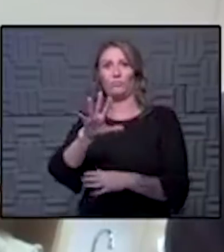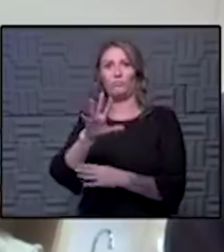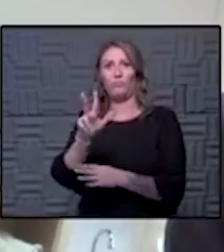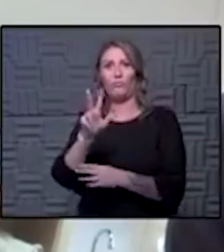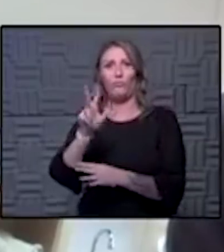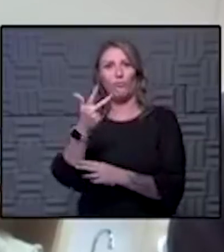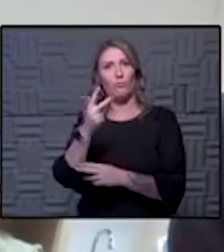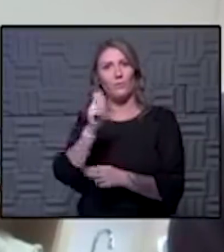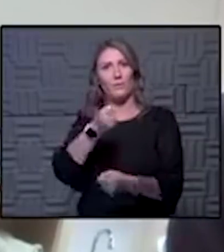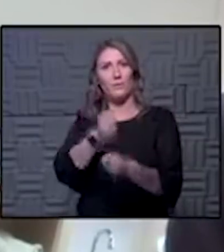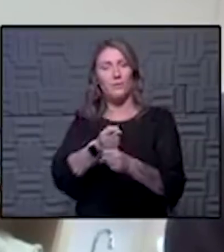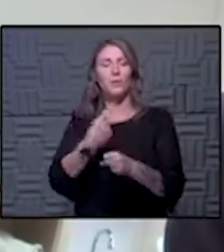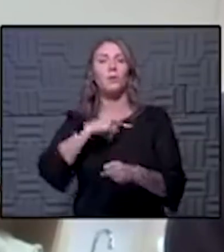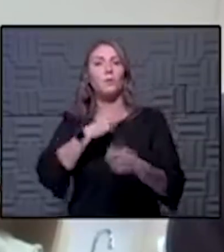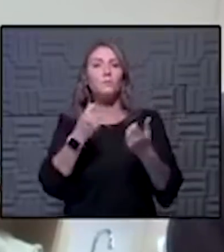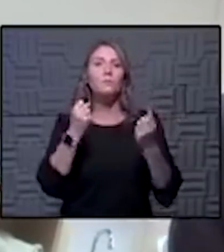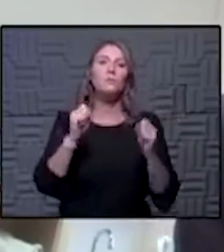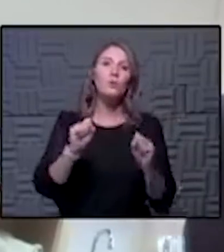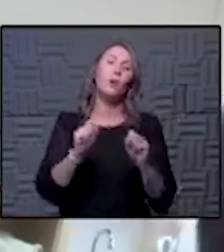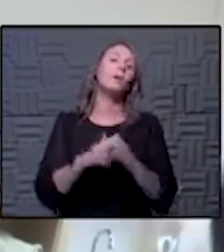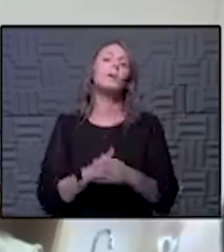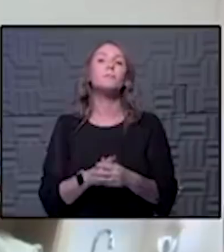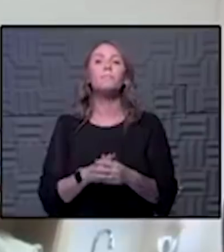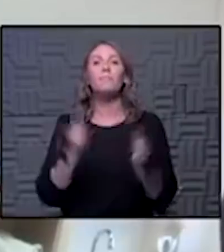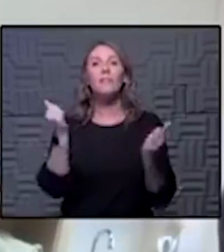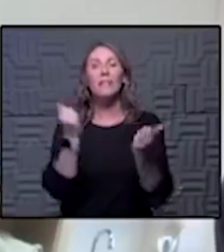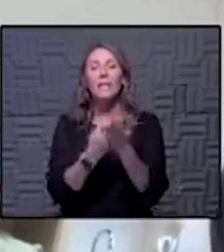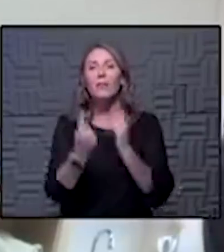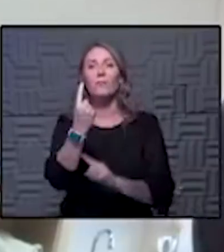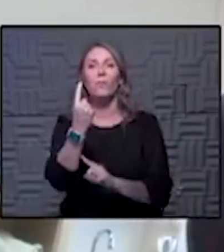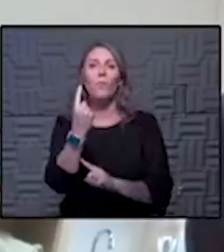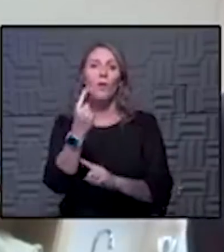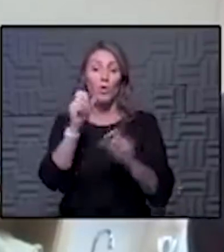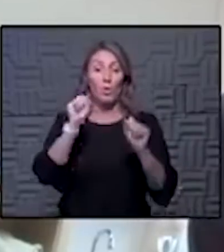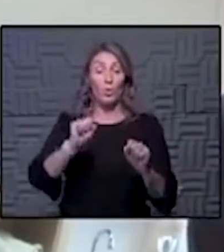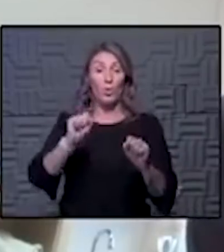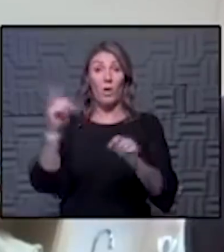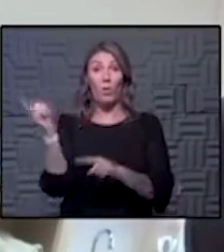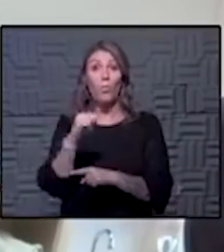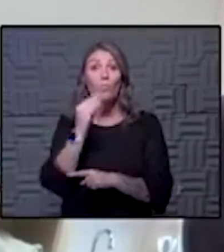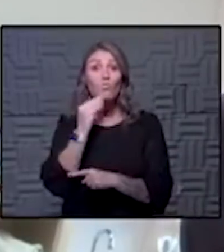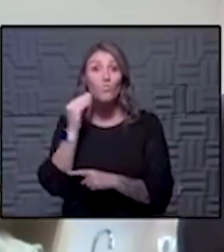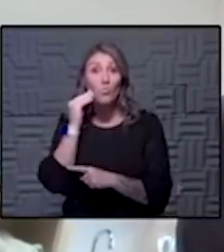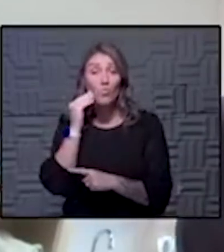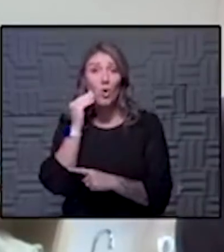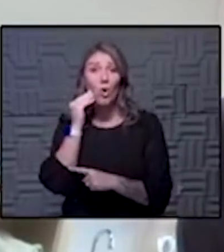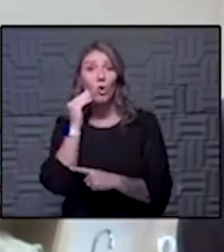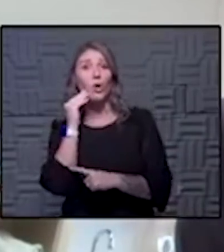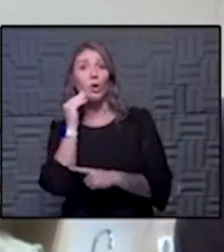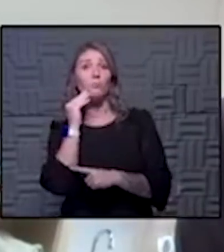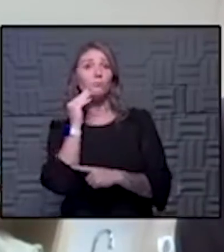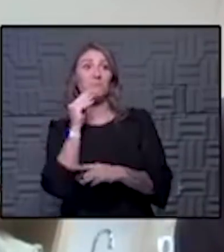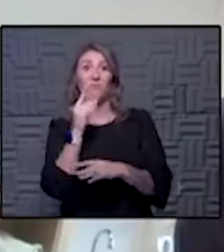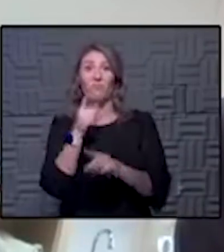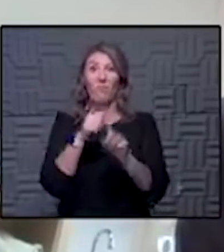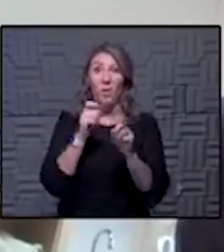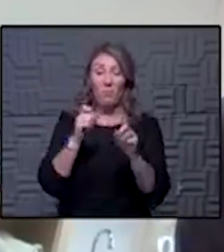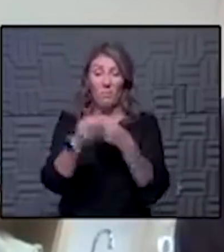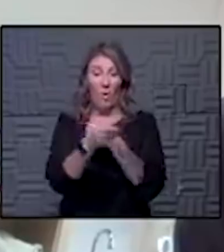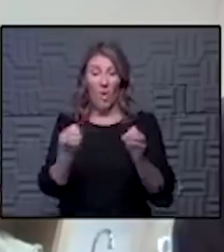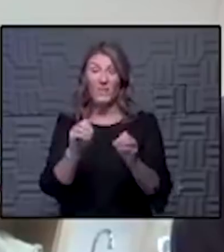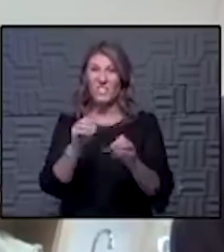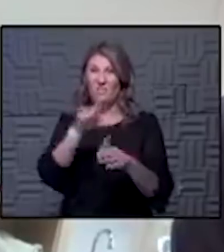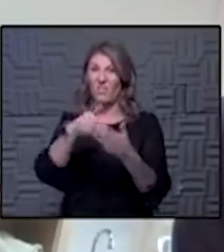We've tried to put everybody who can go home at the office. So the offices are